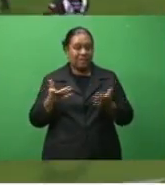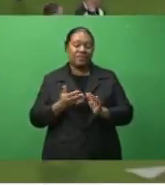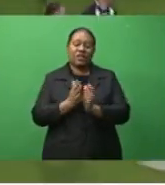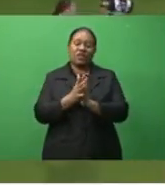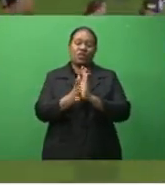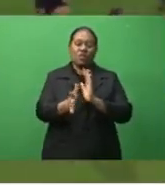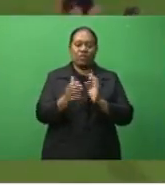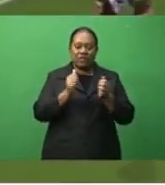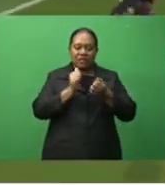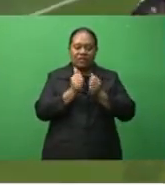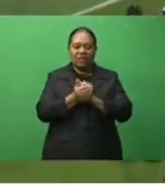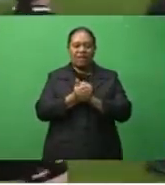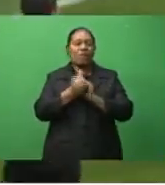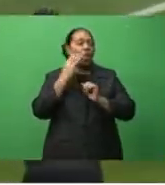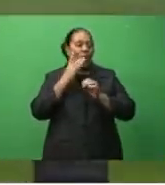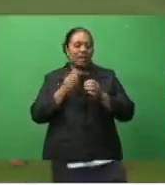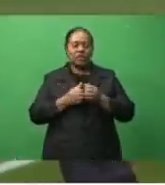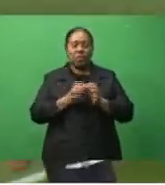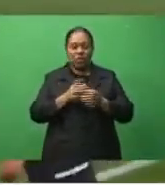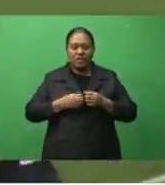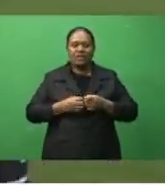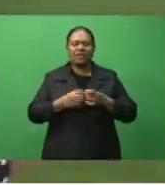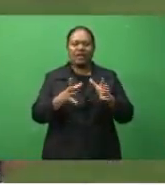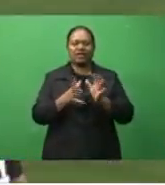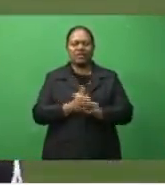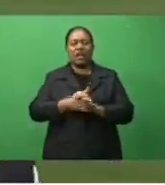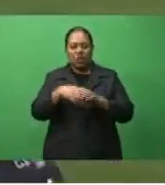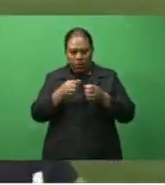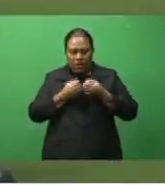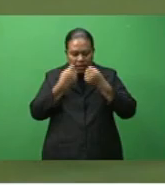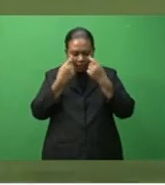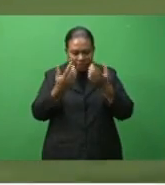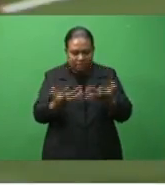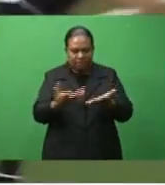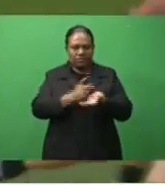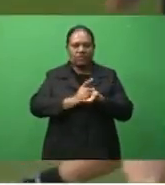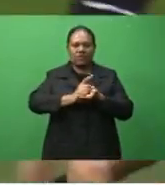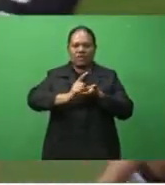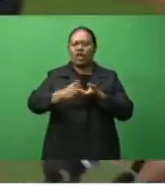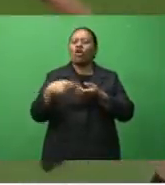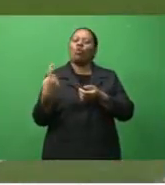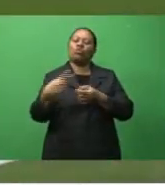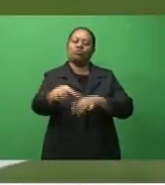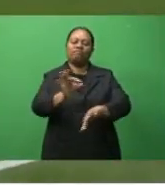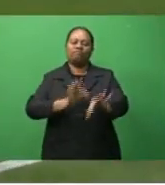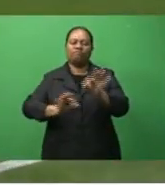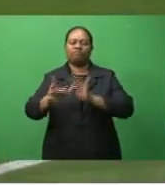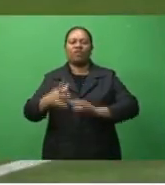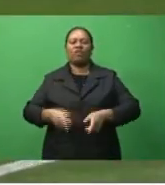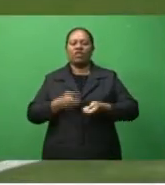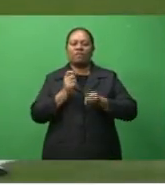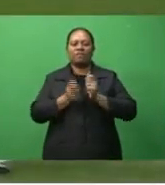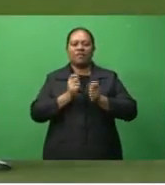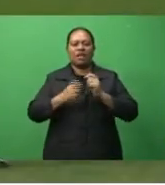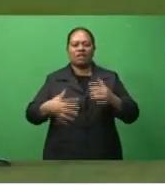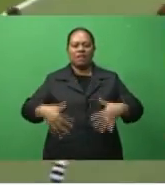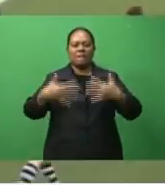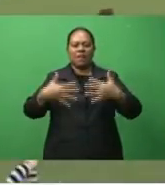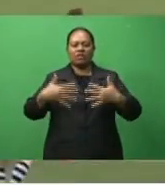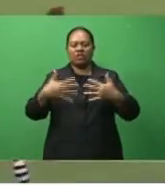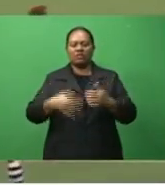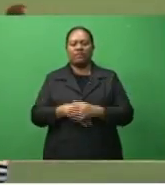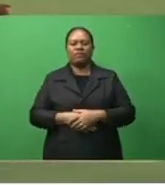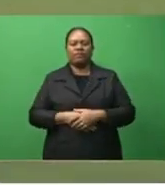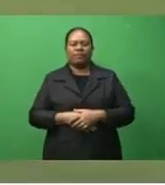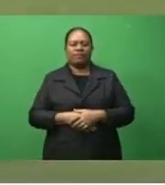field when games resume will give the FNRL a clear picture on players to choose for the test match. So it's pretty much